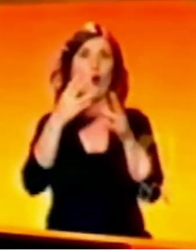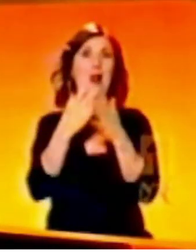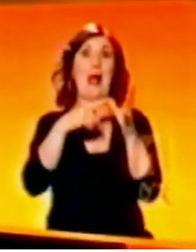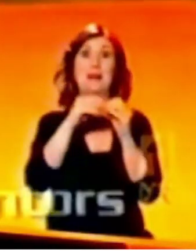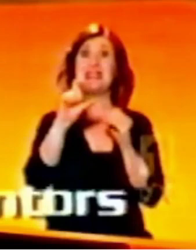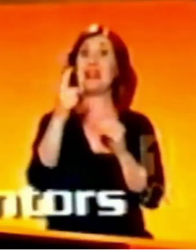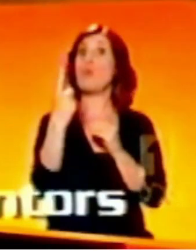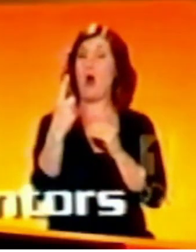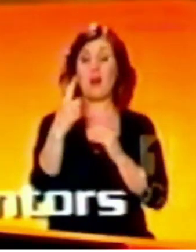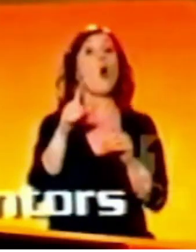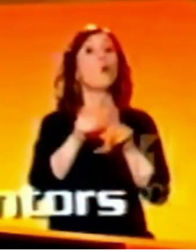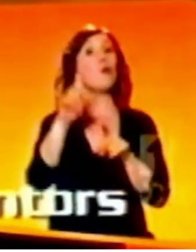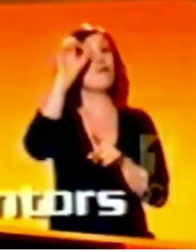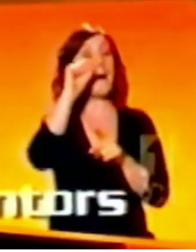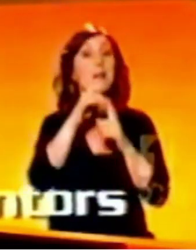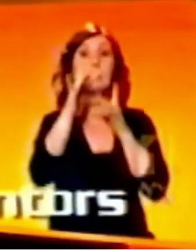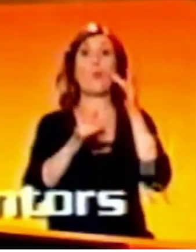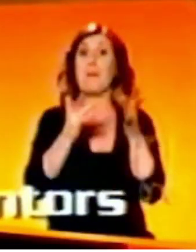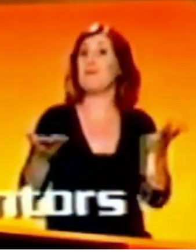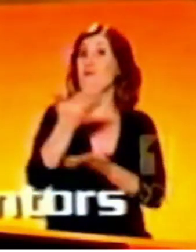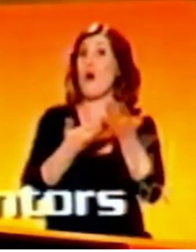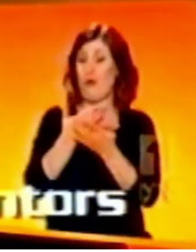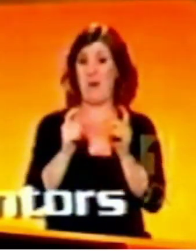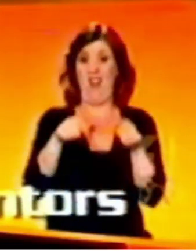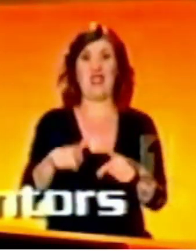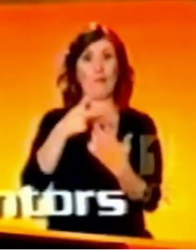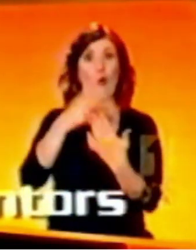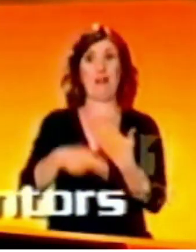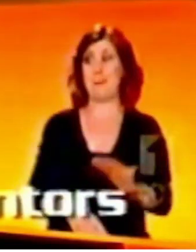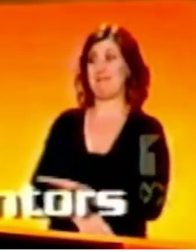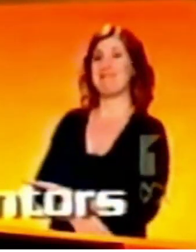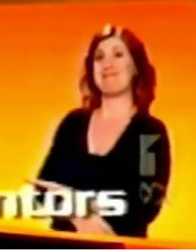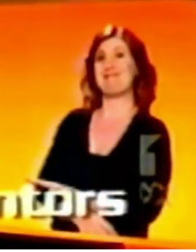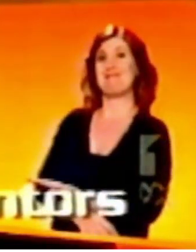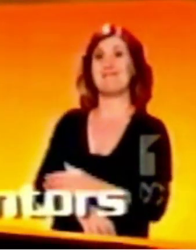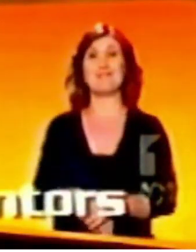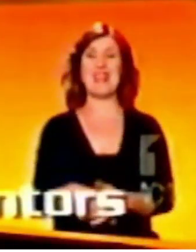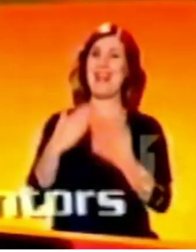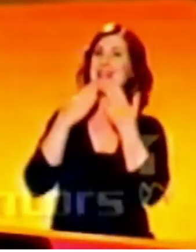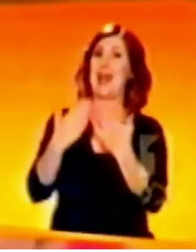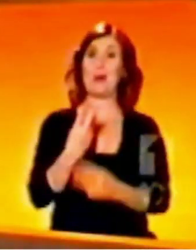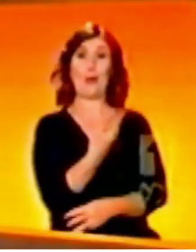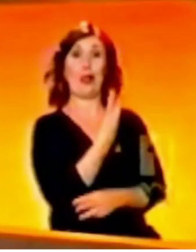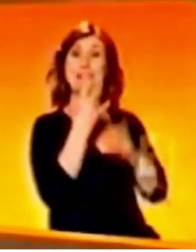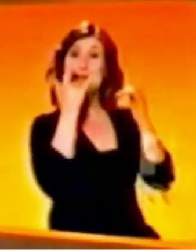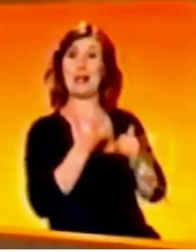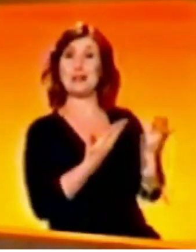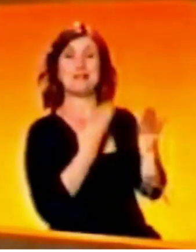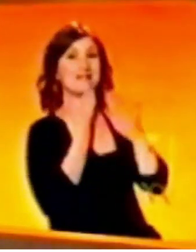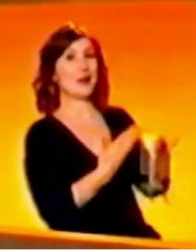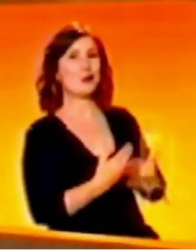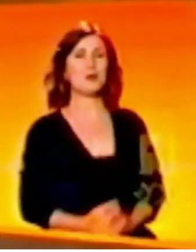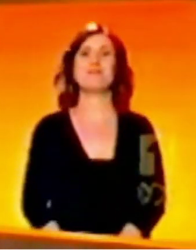part. Don't forget the web forum starts right after the show at abc.net.au/New Inventors. A big thank you to our judges. Thank you very